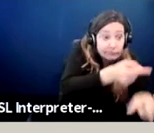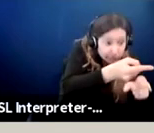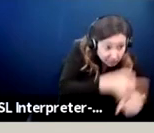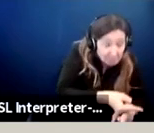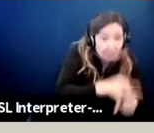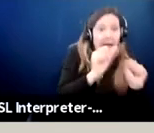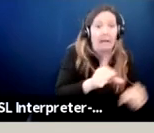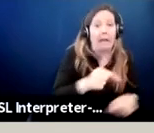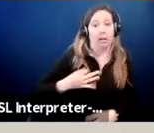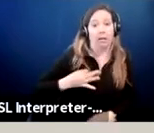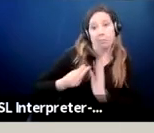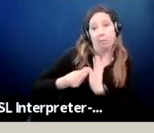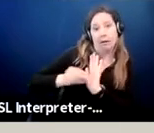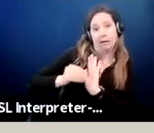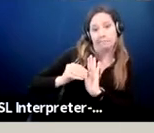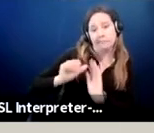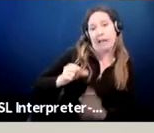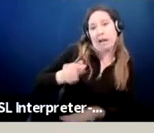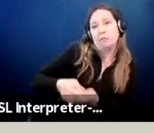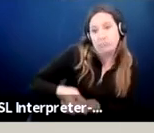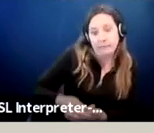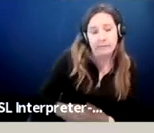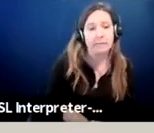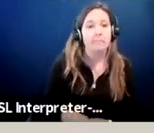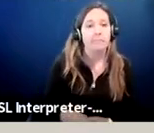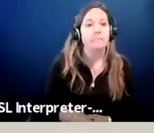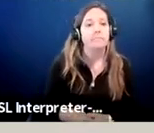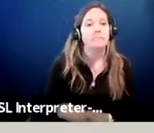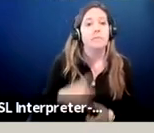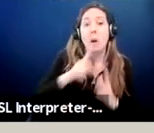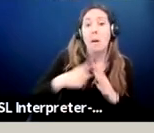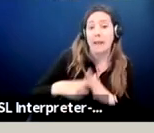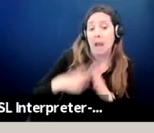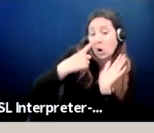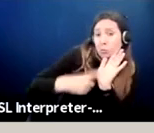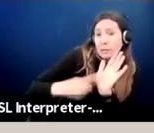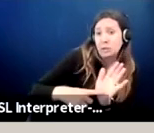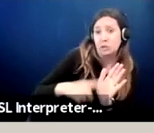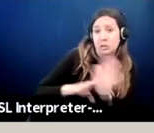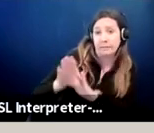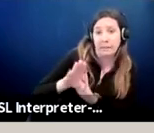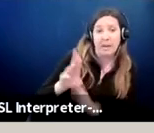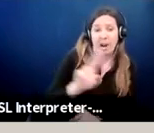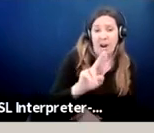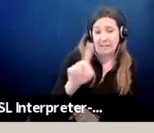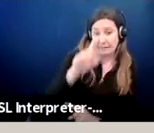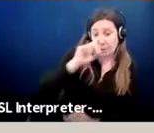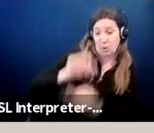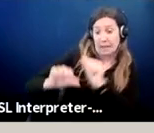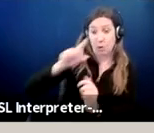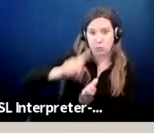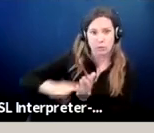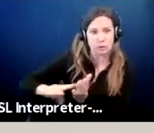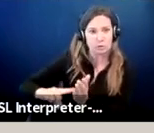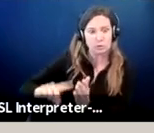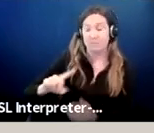don't know the acronym, it stands for Scientific Research and Experimental Development. The scientific research portion, there's probably only